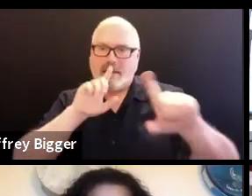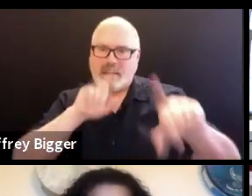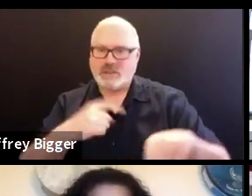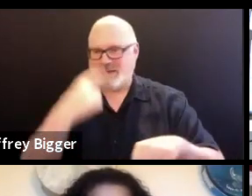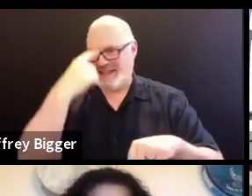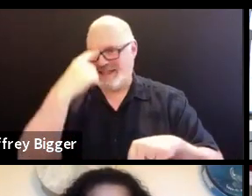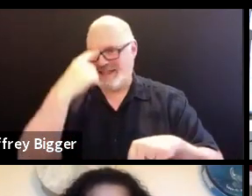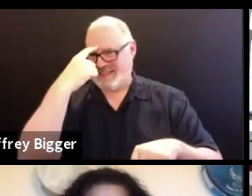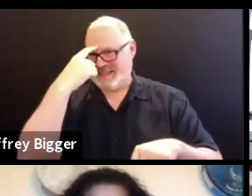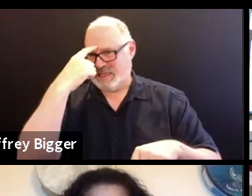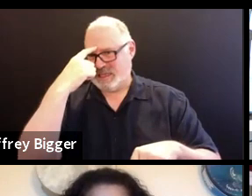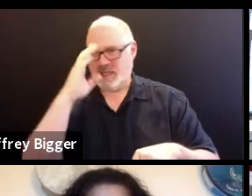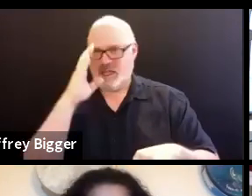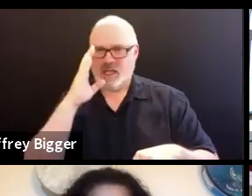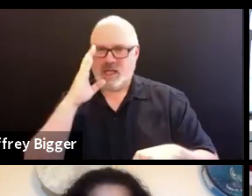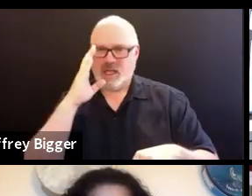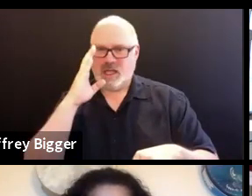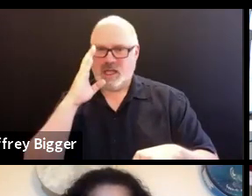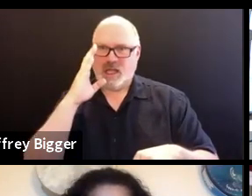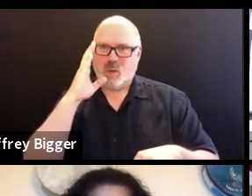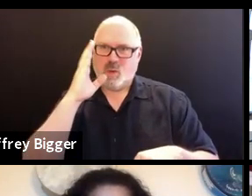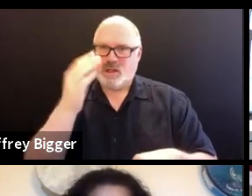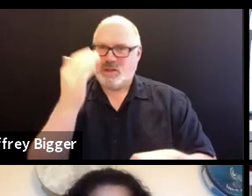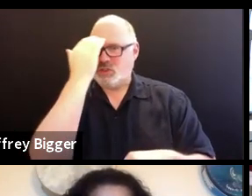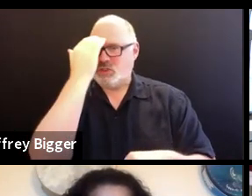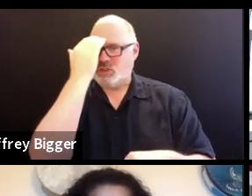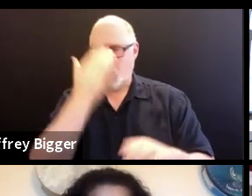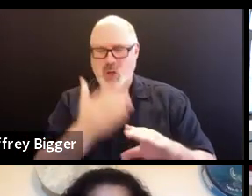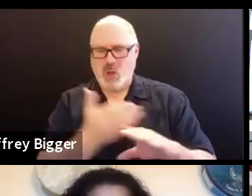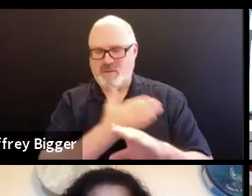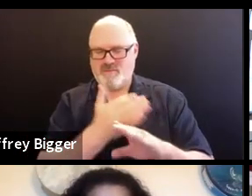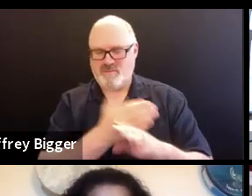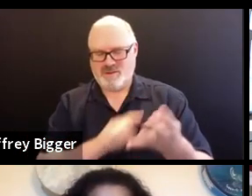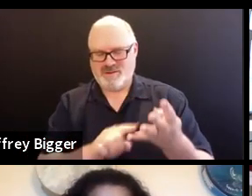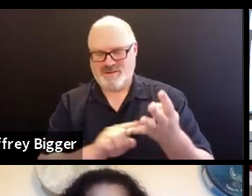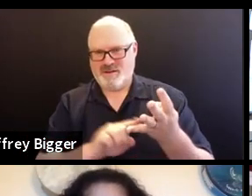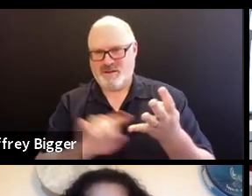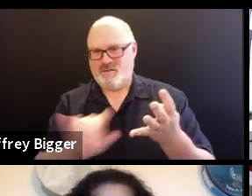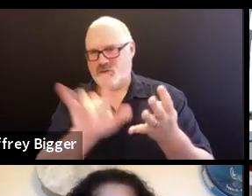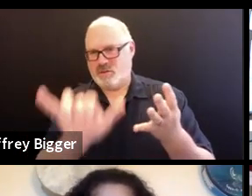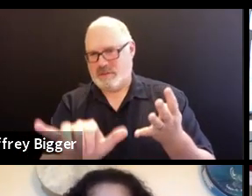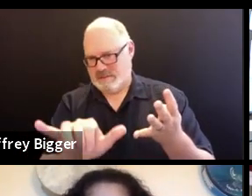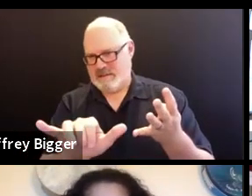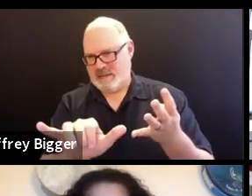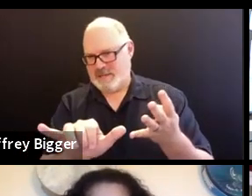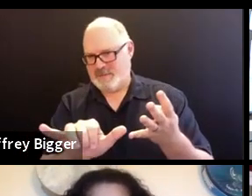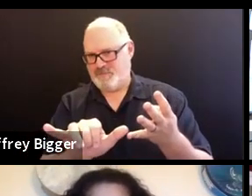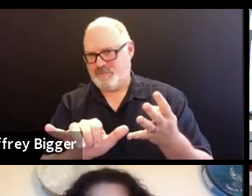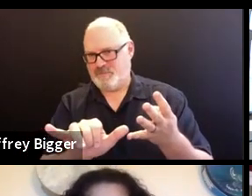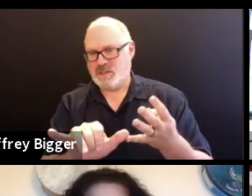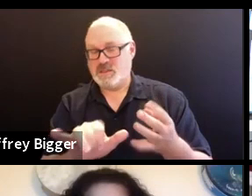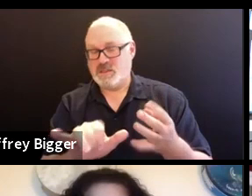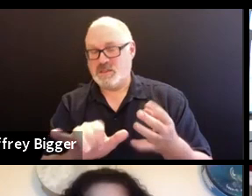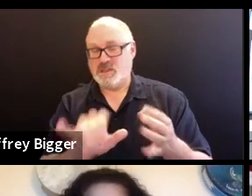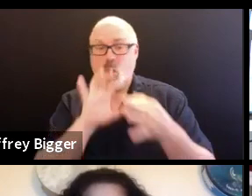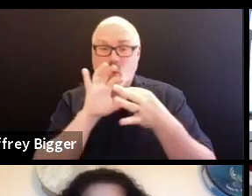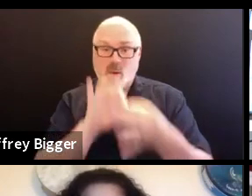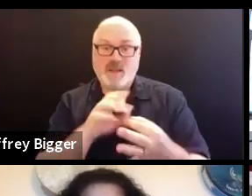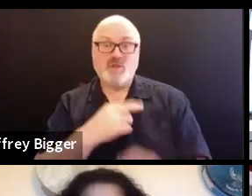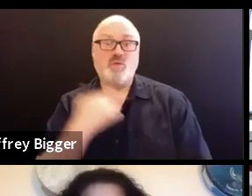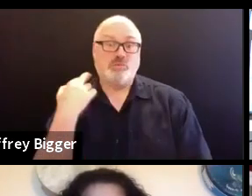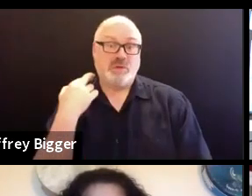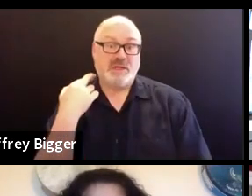it will be shaping up no later than the end of July. So in terms of the risk that we're